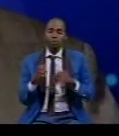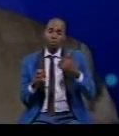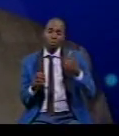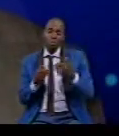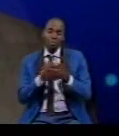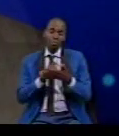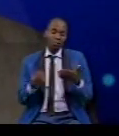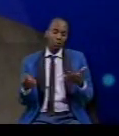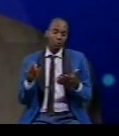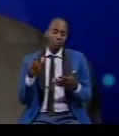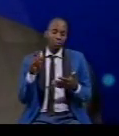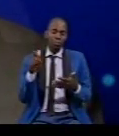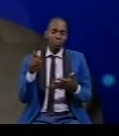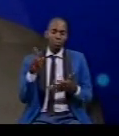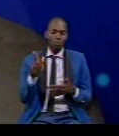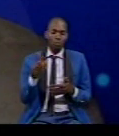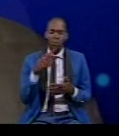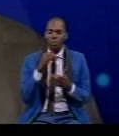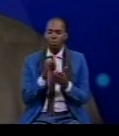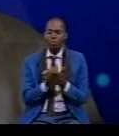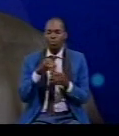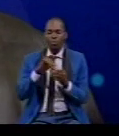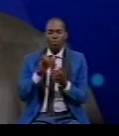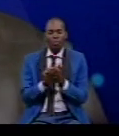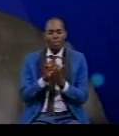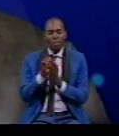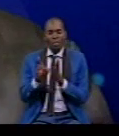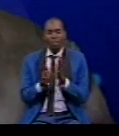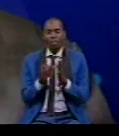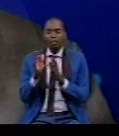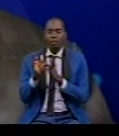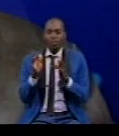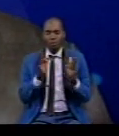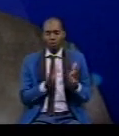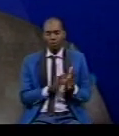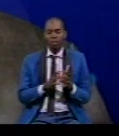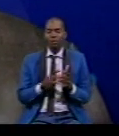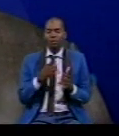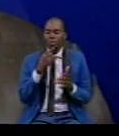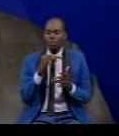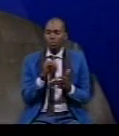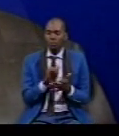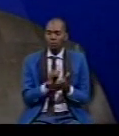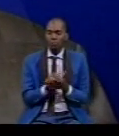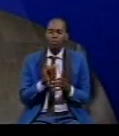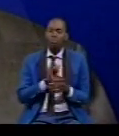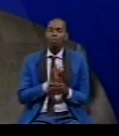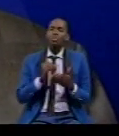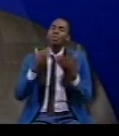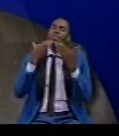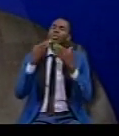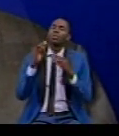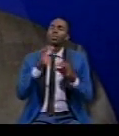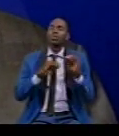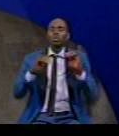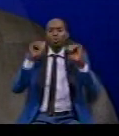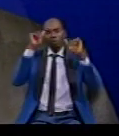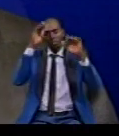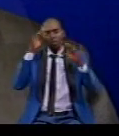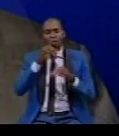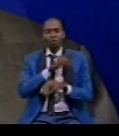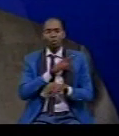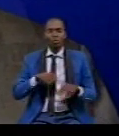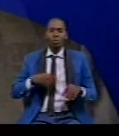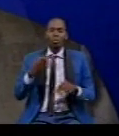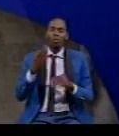the compassion of Christ. Look at number one. Number one, we're looking at